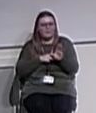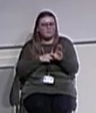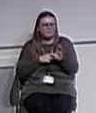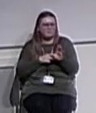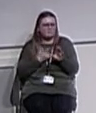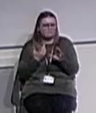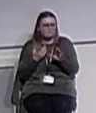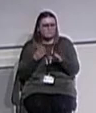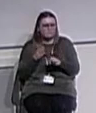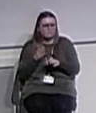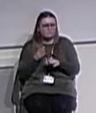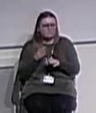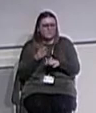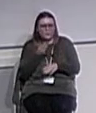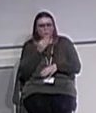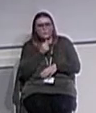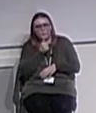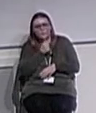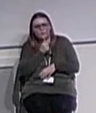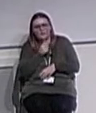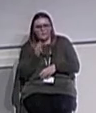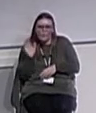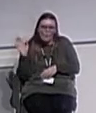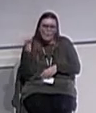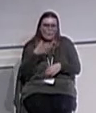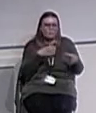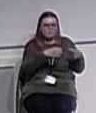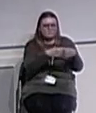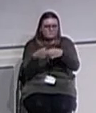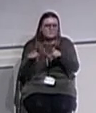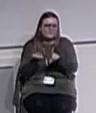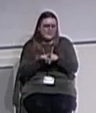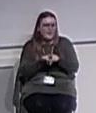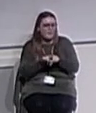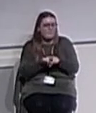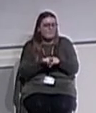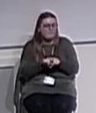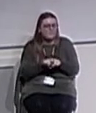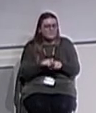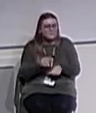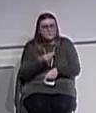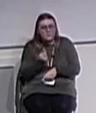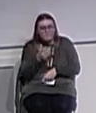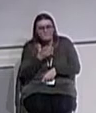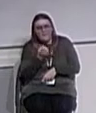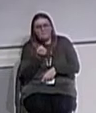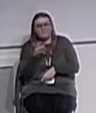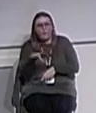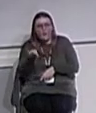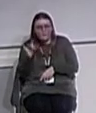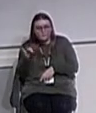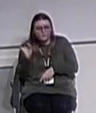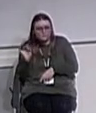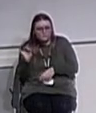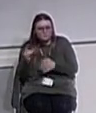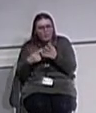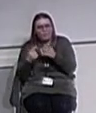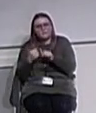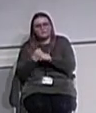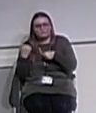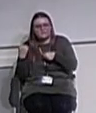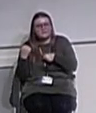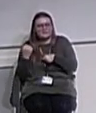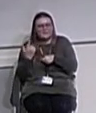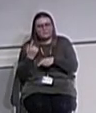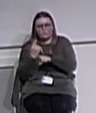does, and some degree programmes will have some options that you can go for. Some, if you're doing some of our other degrees, which I'll come on to in a